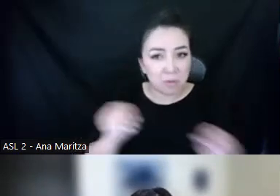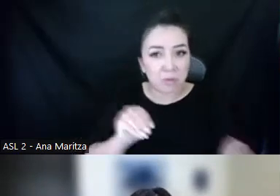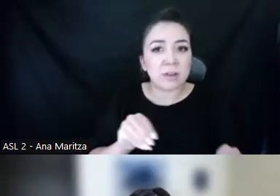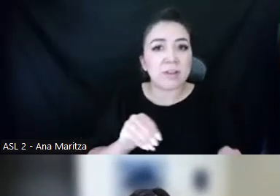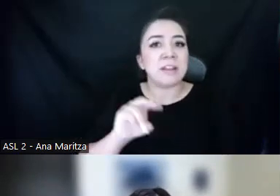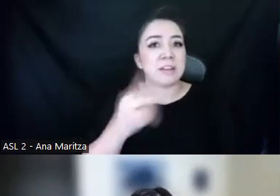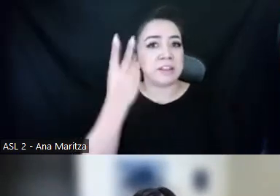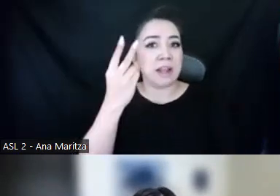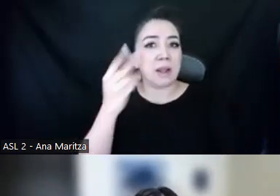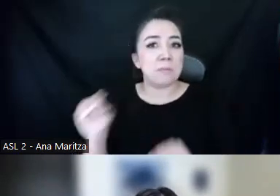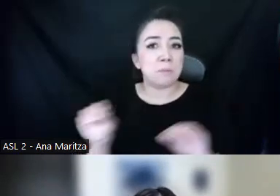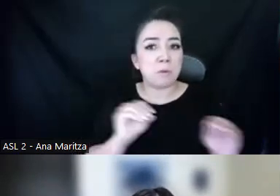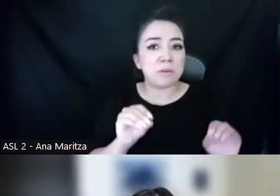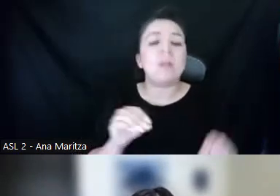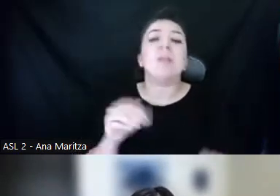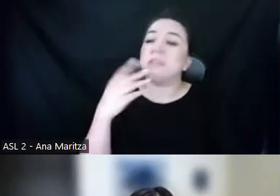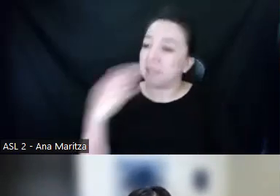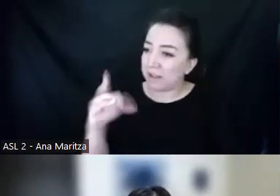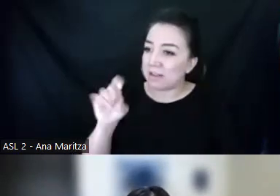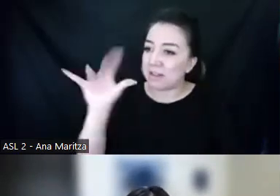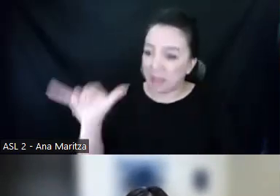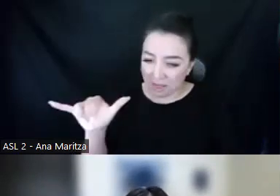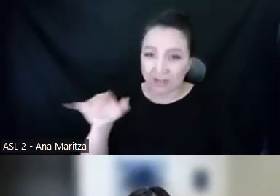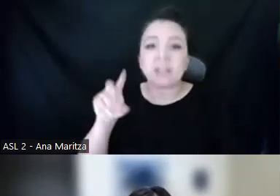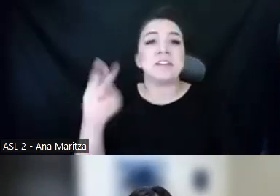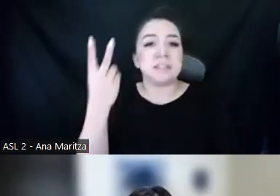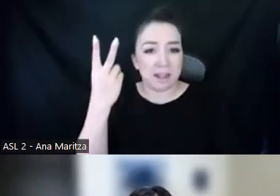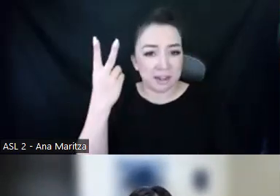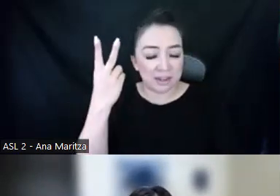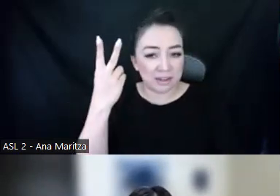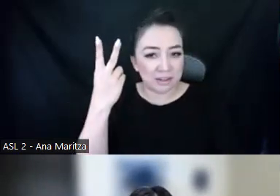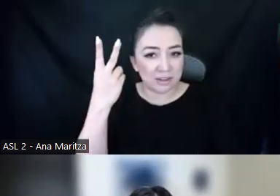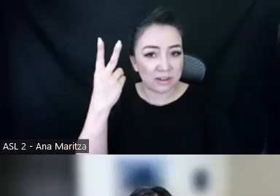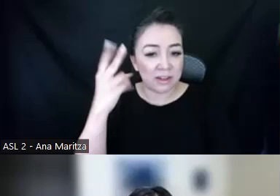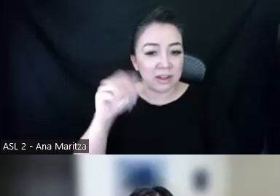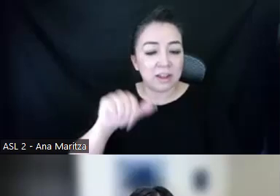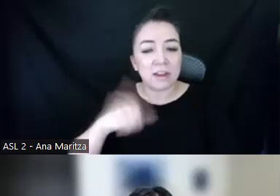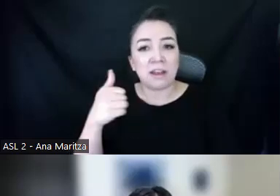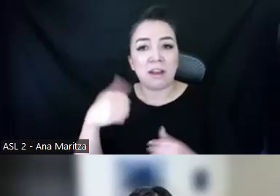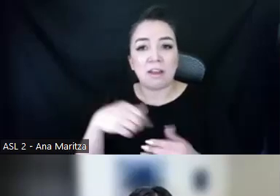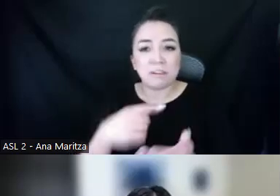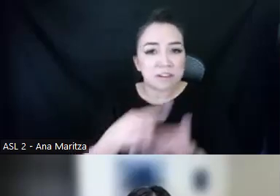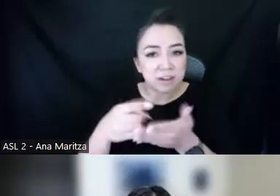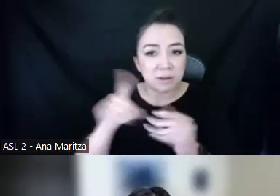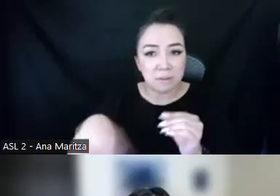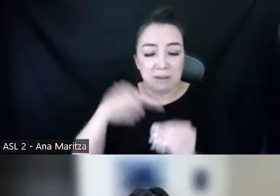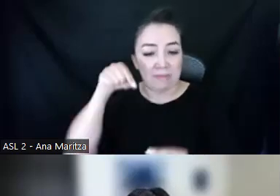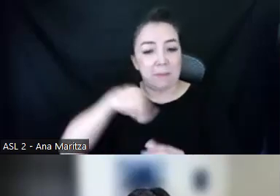a second? Thank you. Sally Bergman is making a second. Any other discussion about the